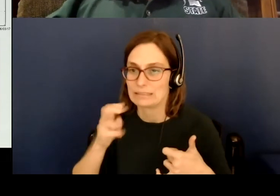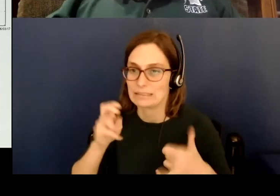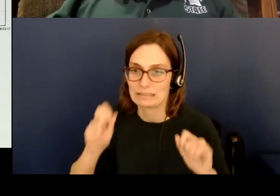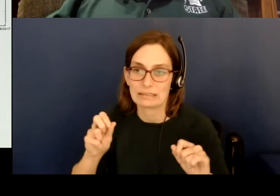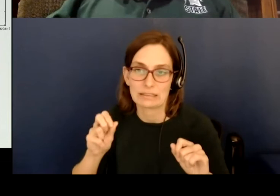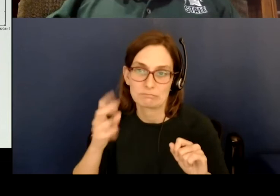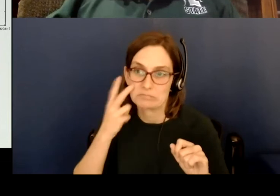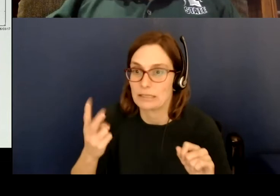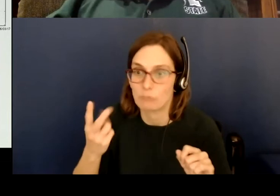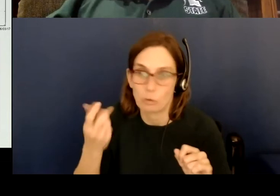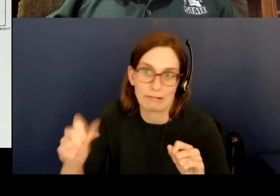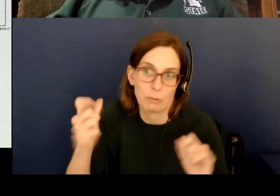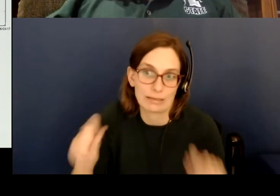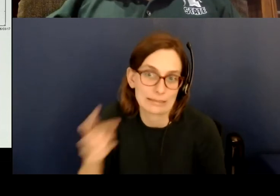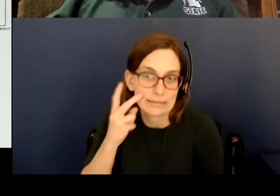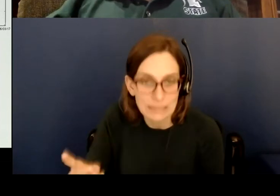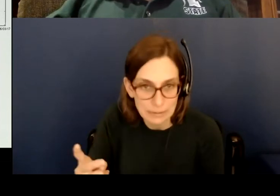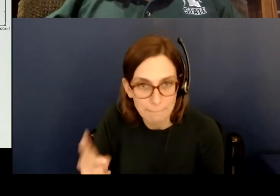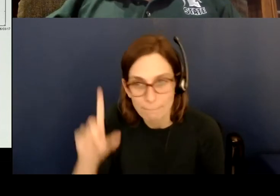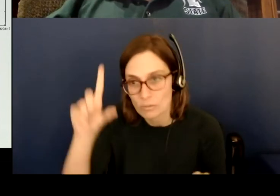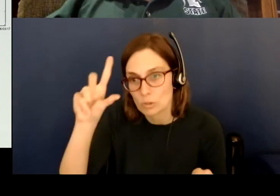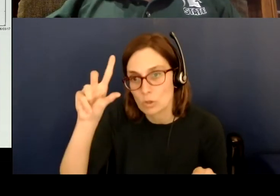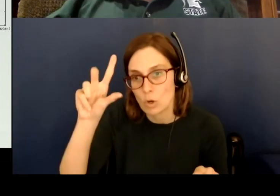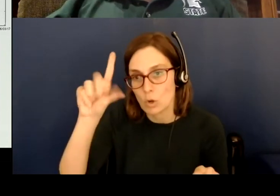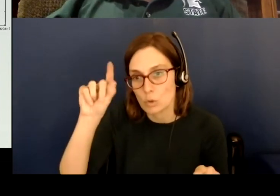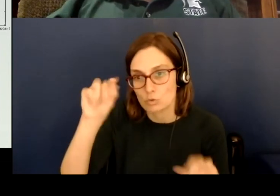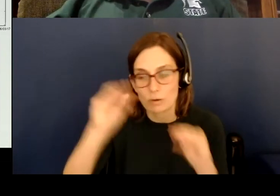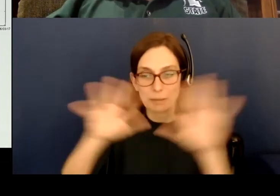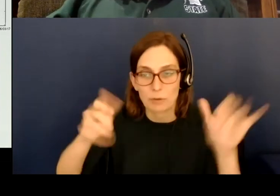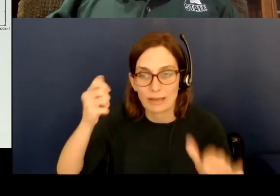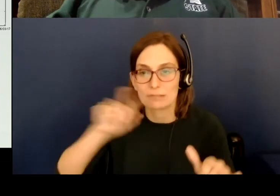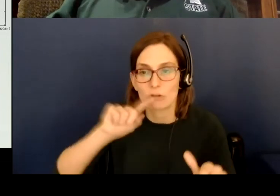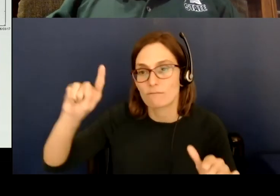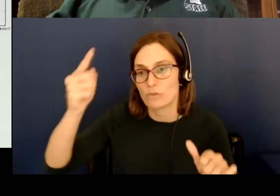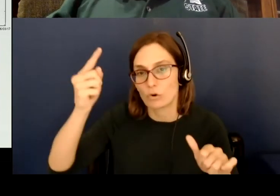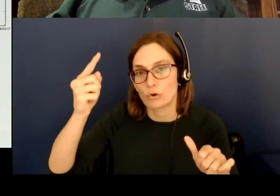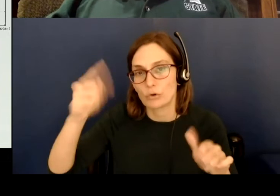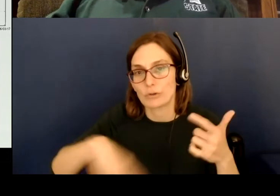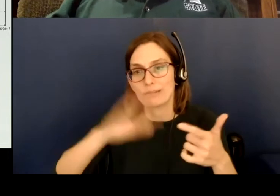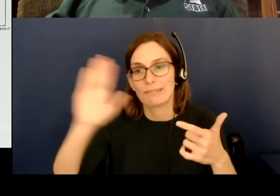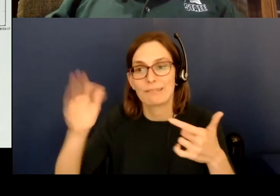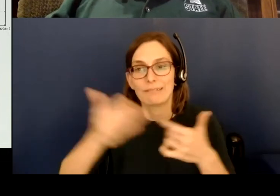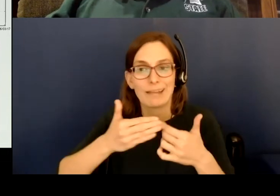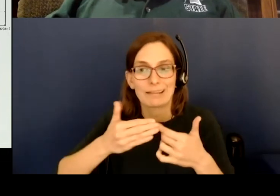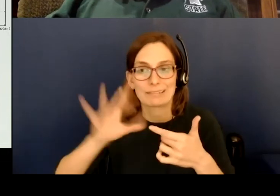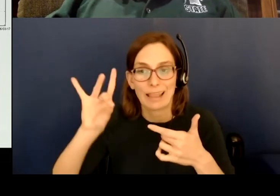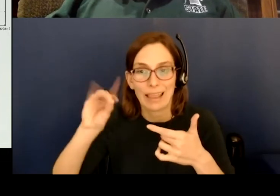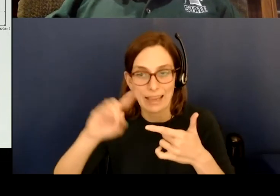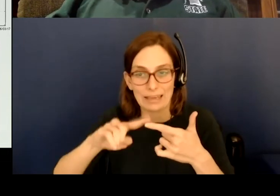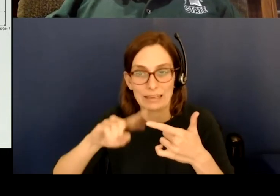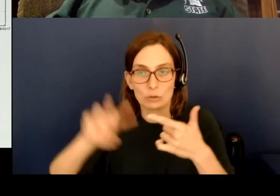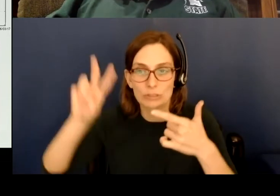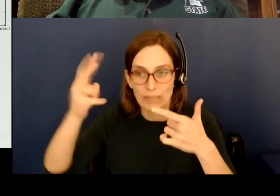see. So the 20 brightest stars, 22 brightest stars are first magnitude. The next 80 are